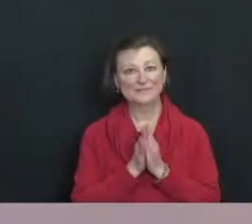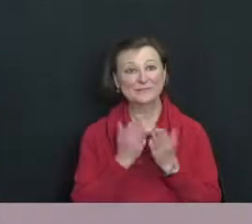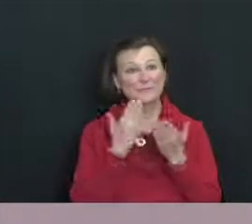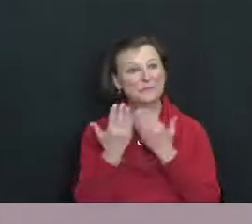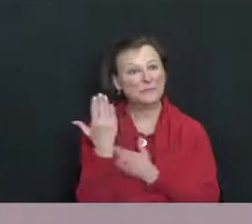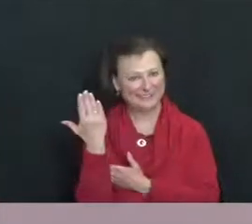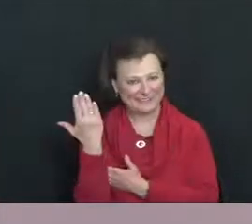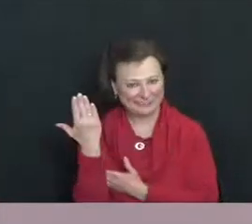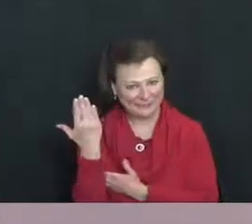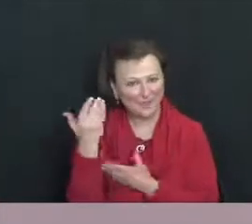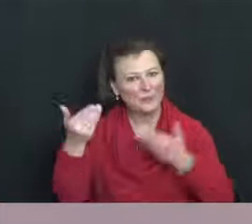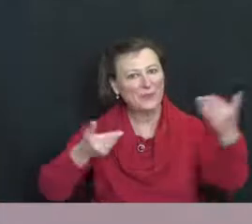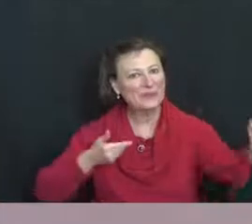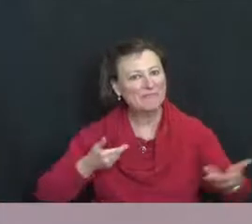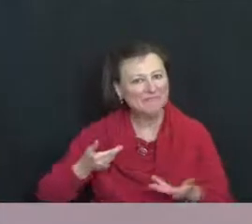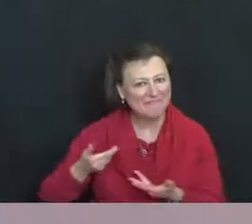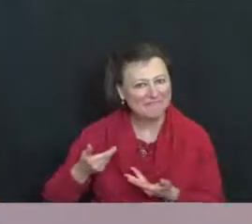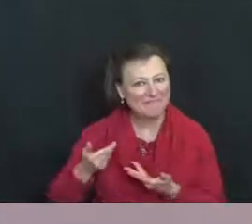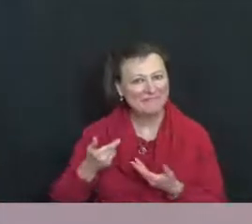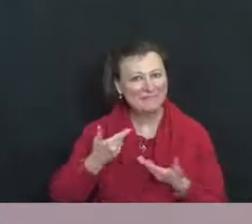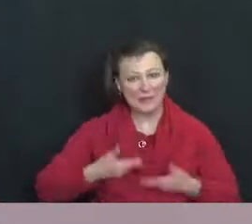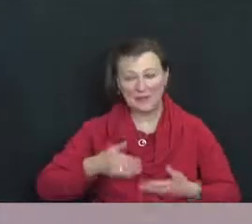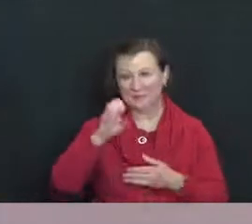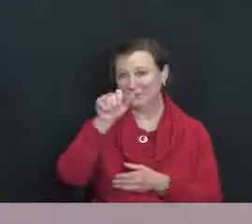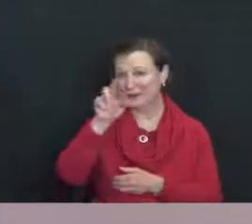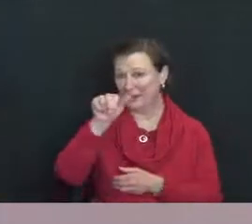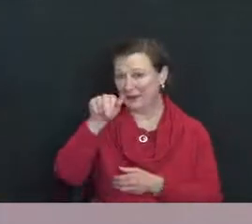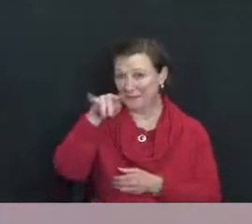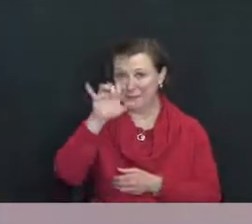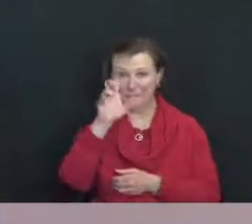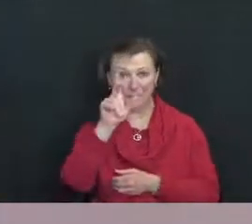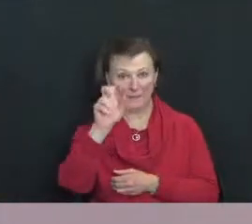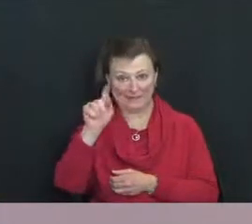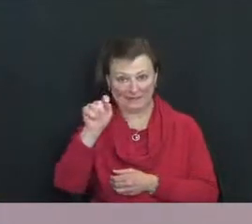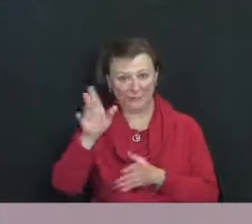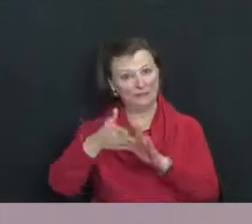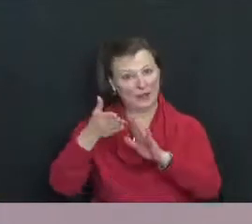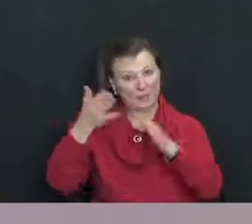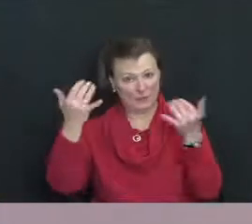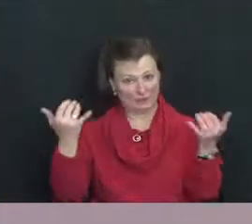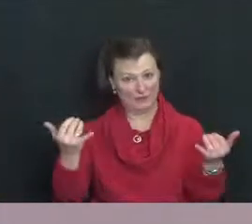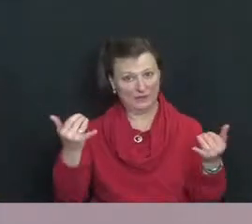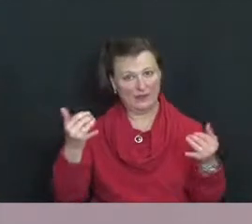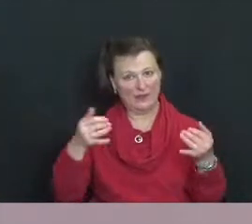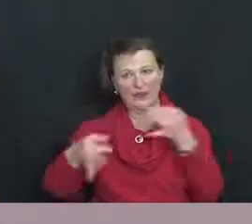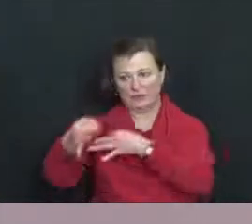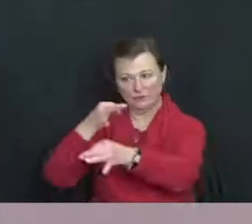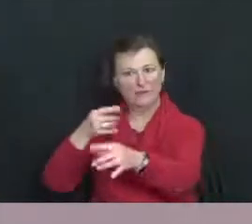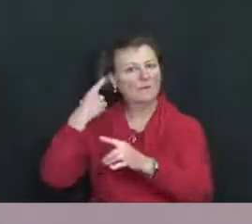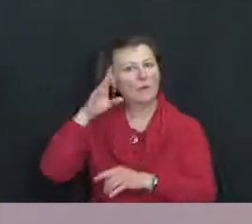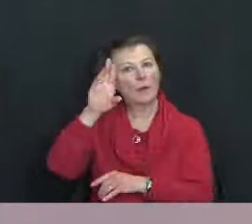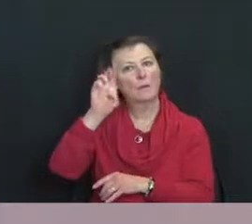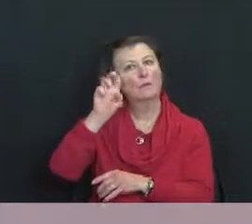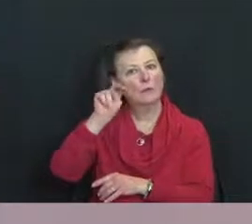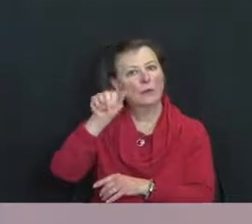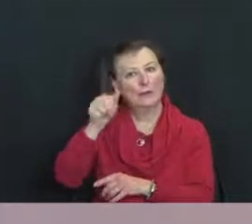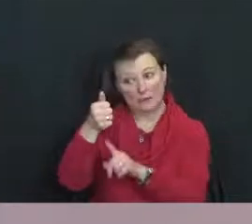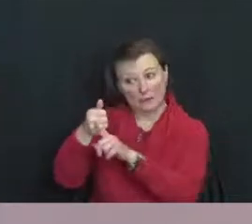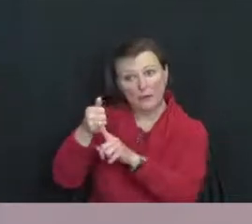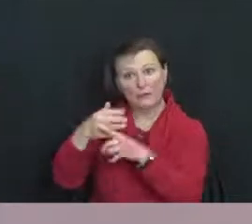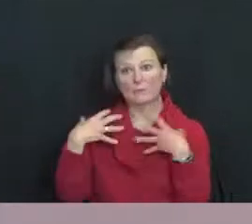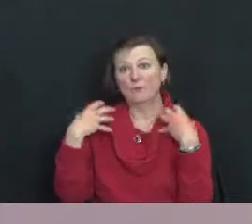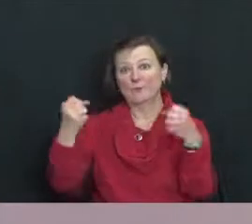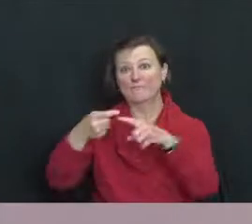Good morning and welcome. I'm Sarah Pickett, your celebrant today, filling in for Brenna Norval, who is recovering from